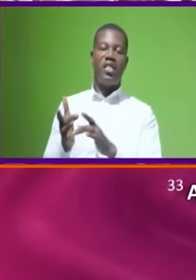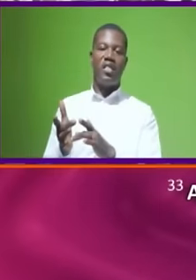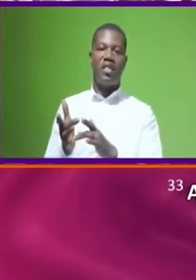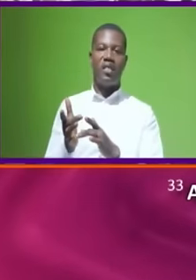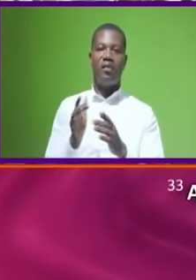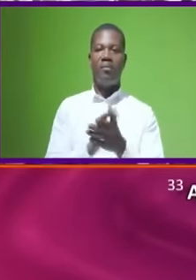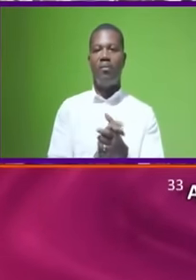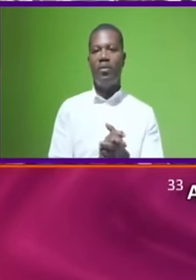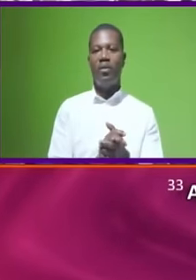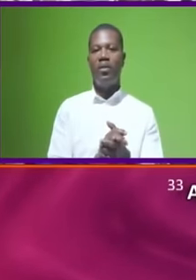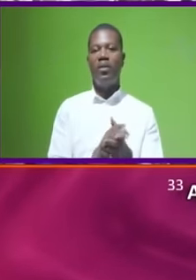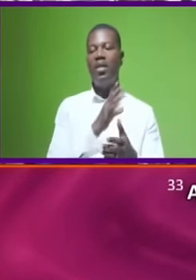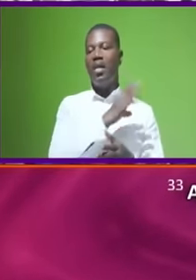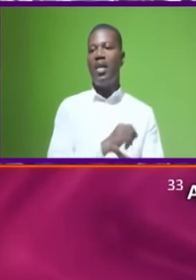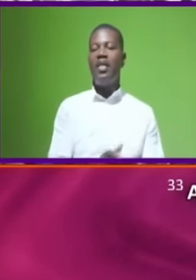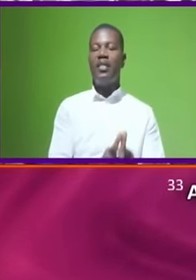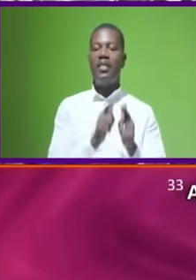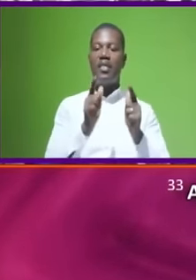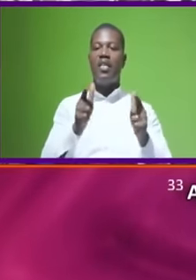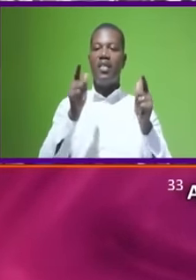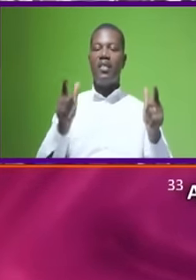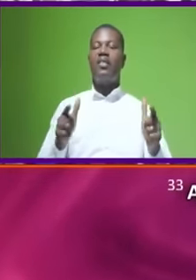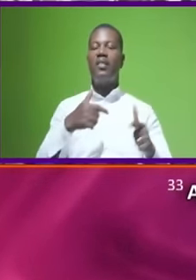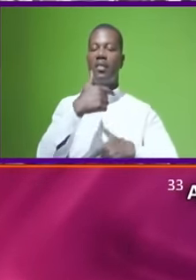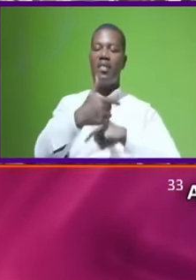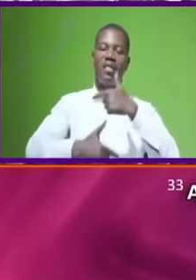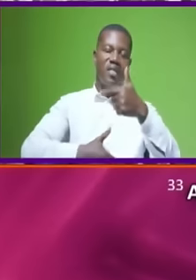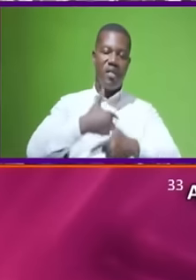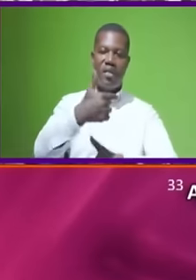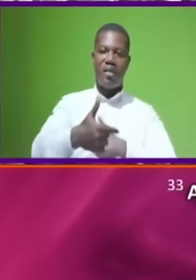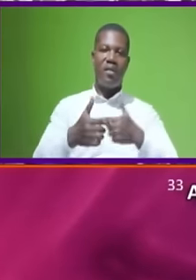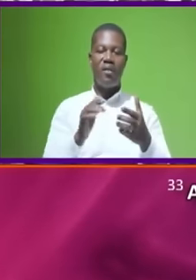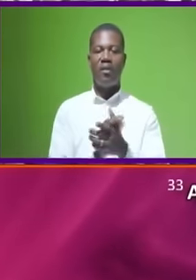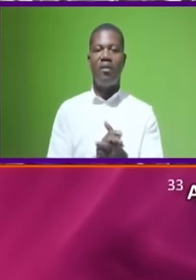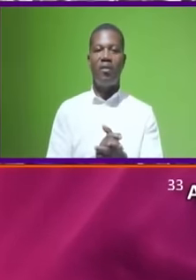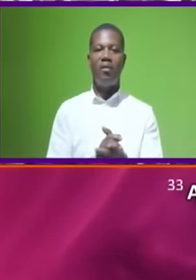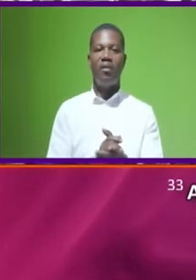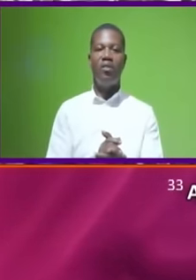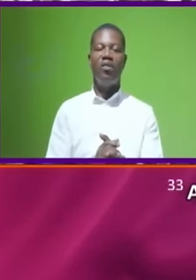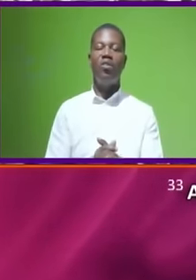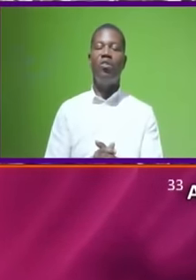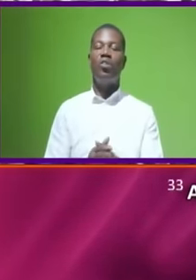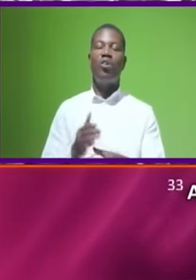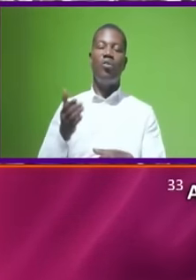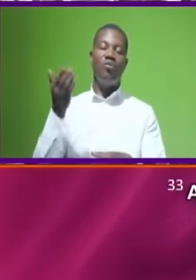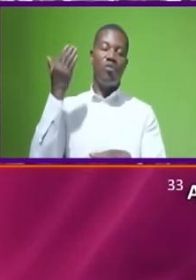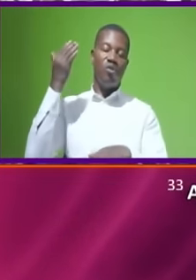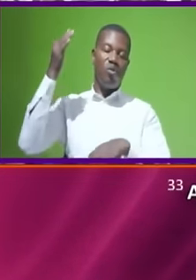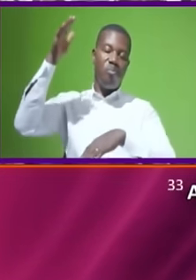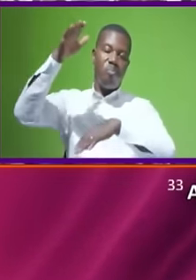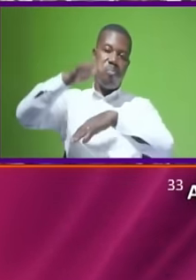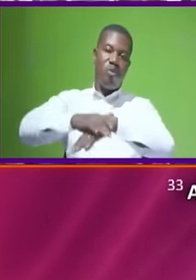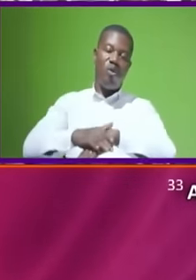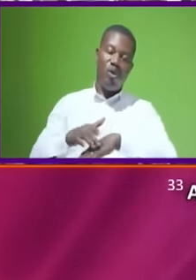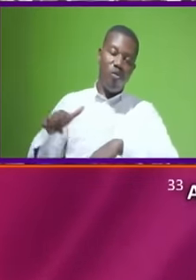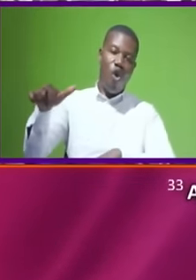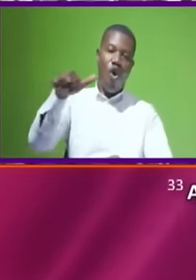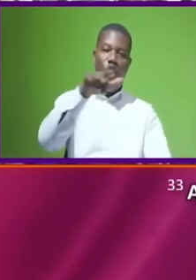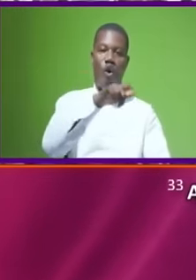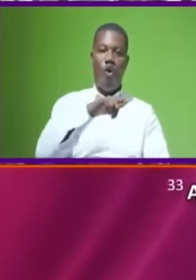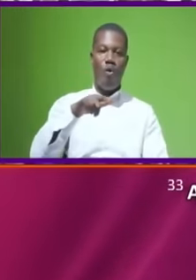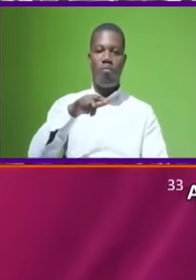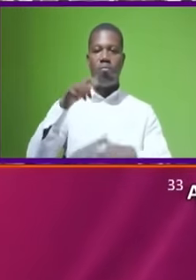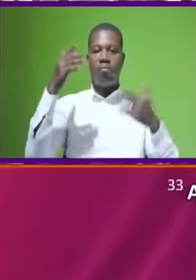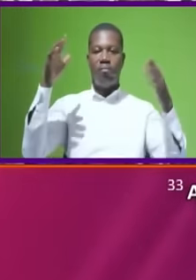Jesus. And great grace. And great grace was upon them all. Was upon them